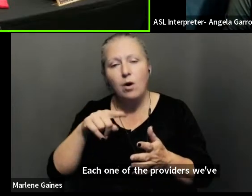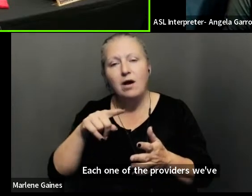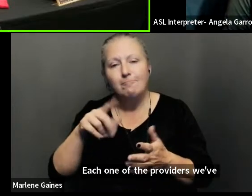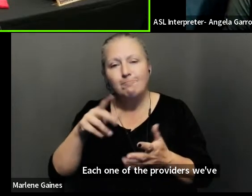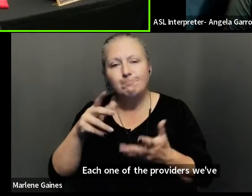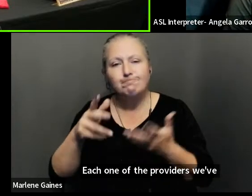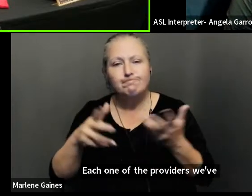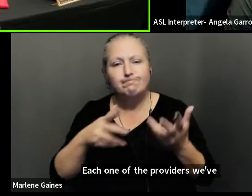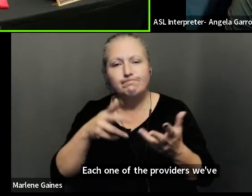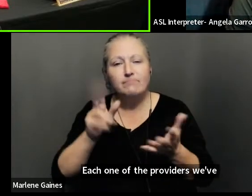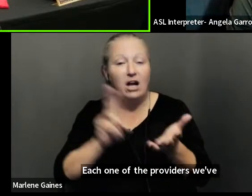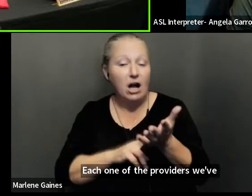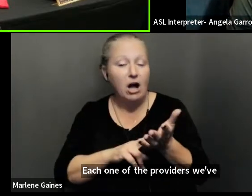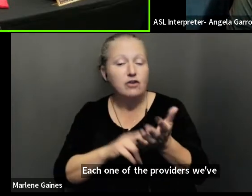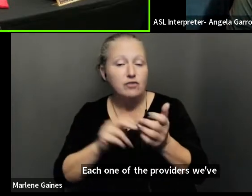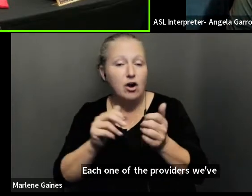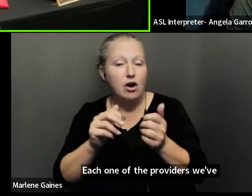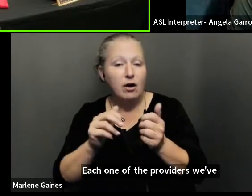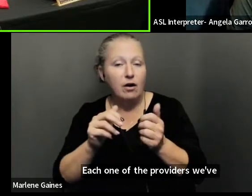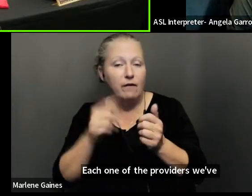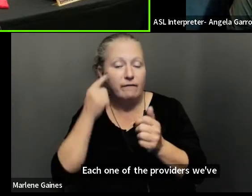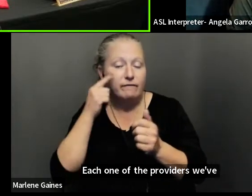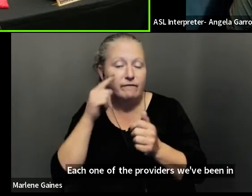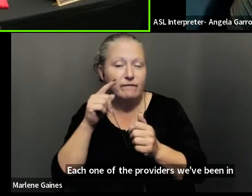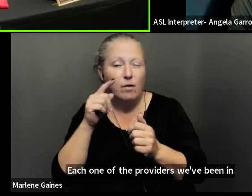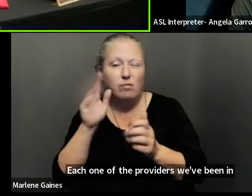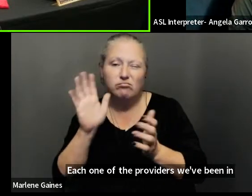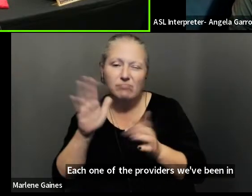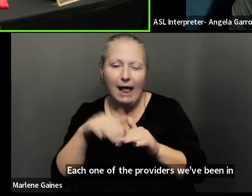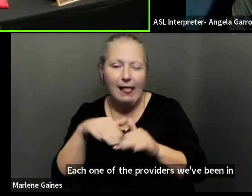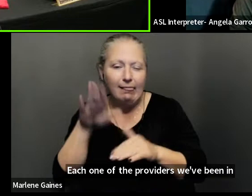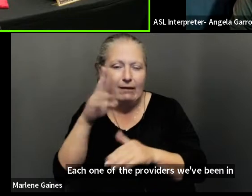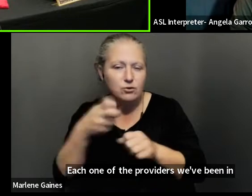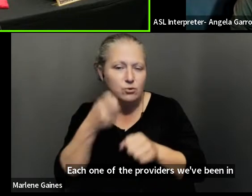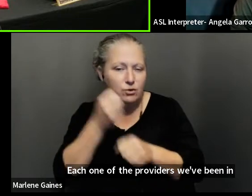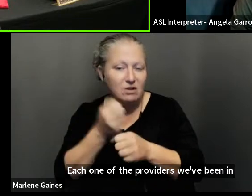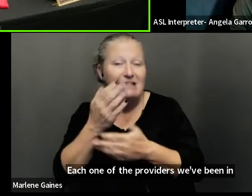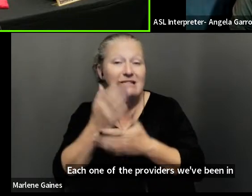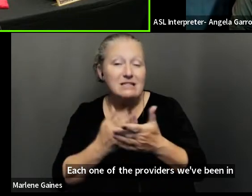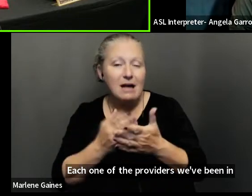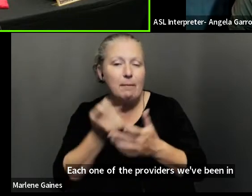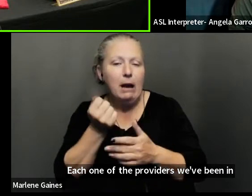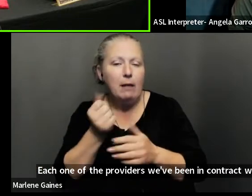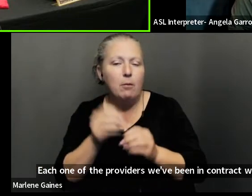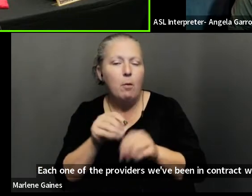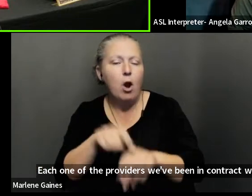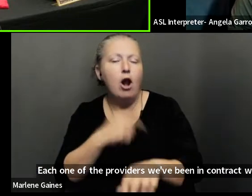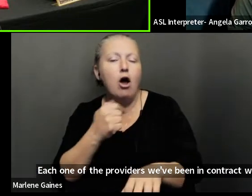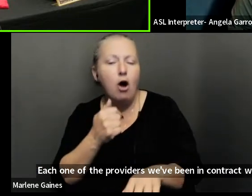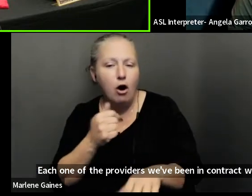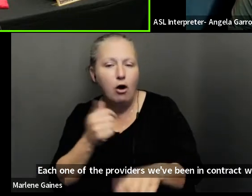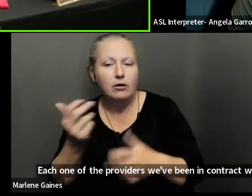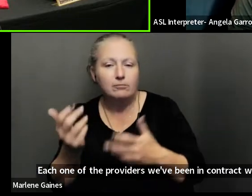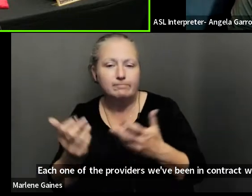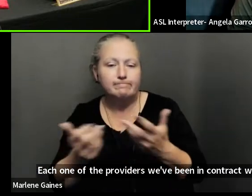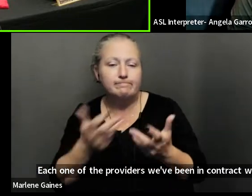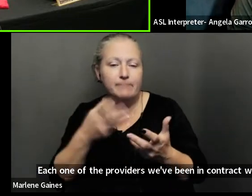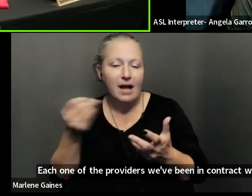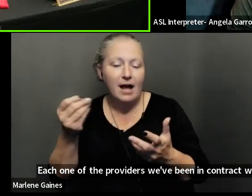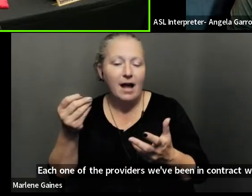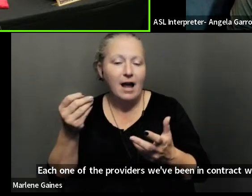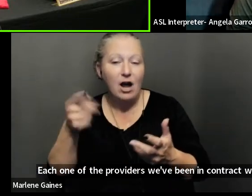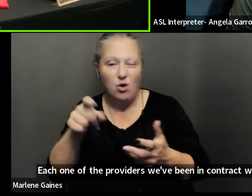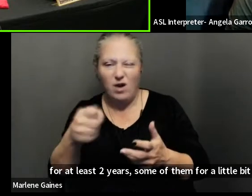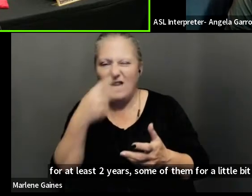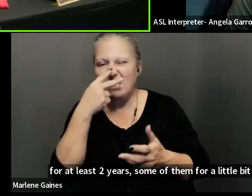in contract with for at least 2 years, some of them for a little bit longer. And you